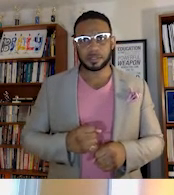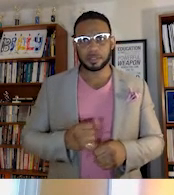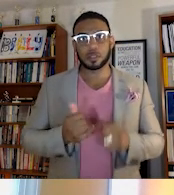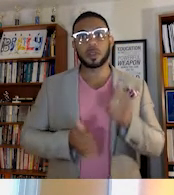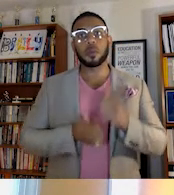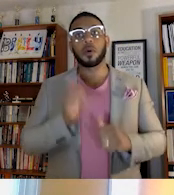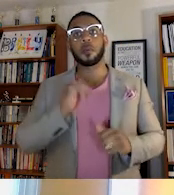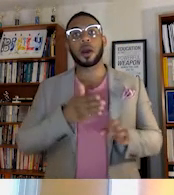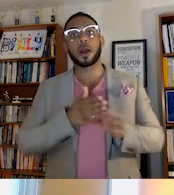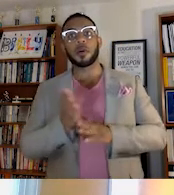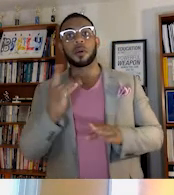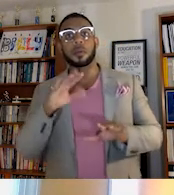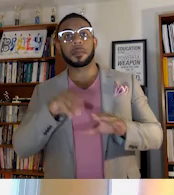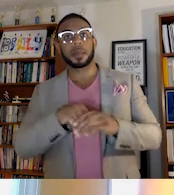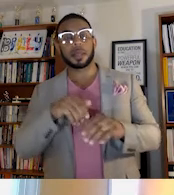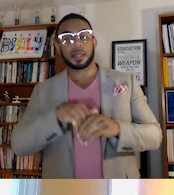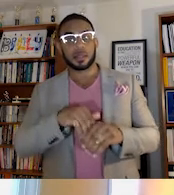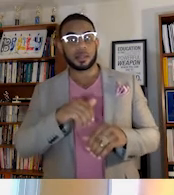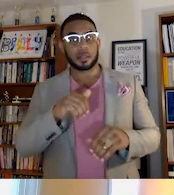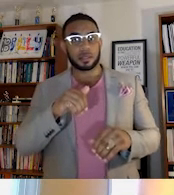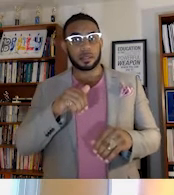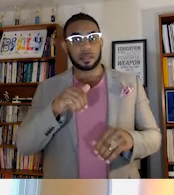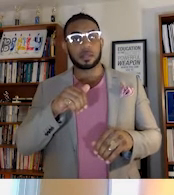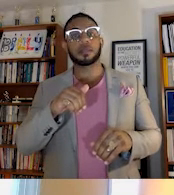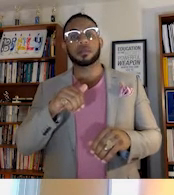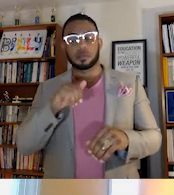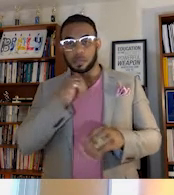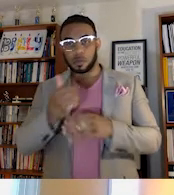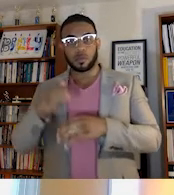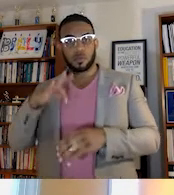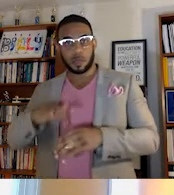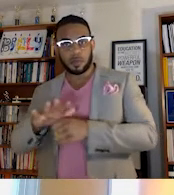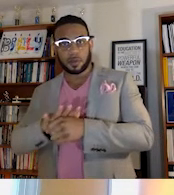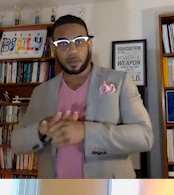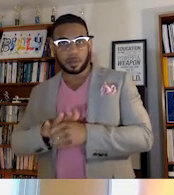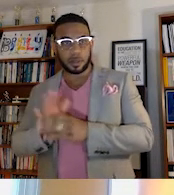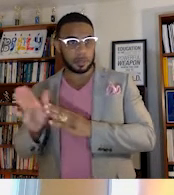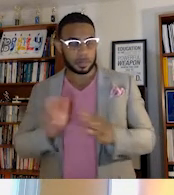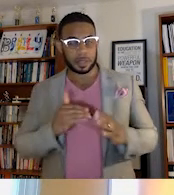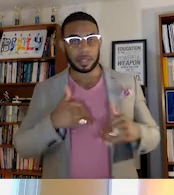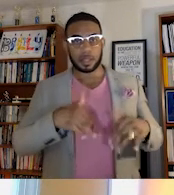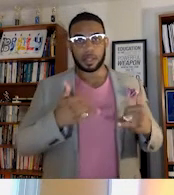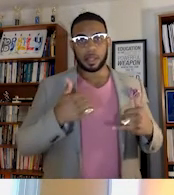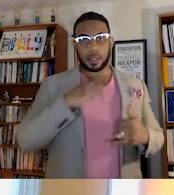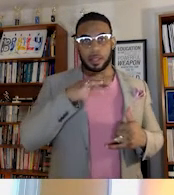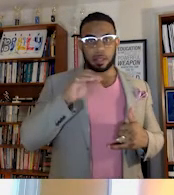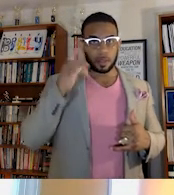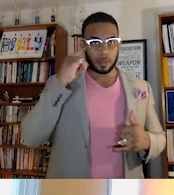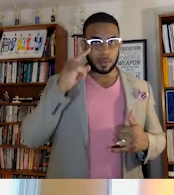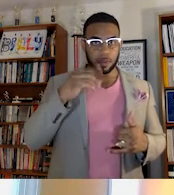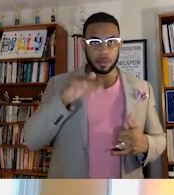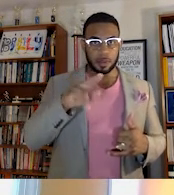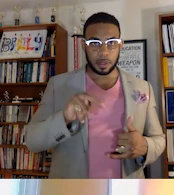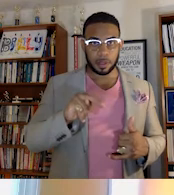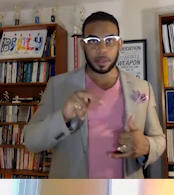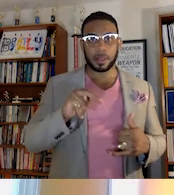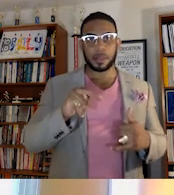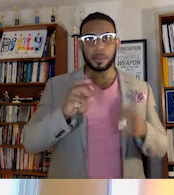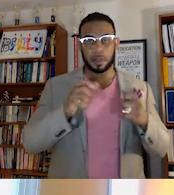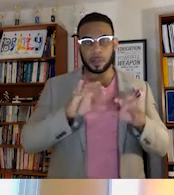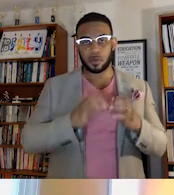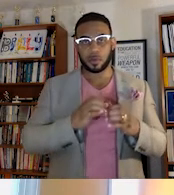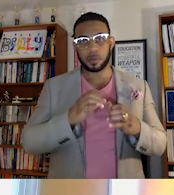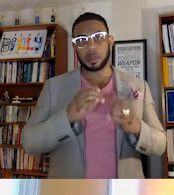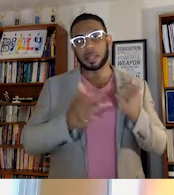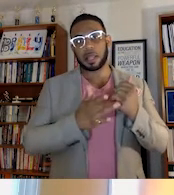majority of my career has been in the nonprofit sector. Mhm. I am the CEO of the Gowdy Management Group, a technology consulting